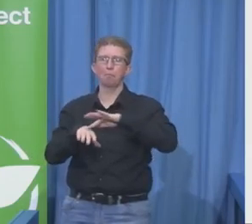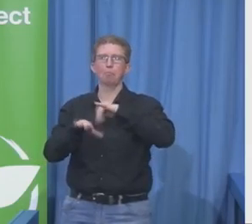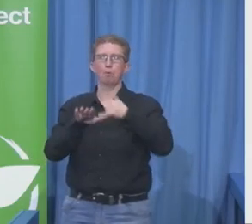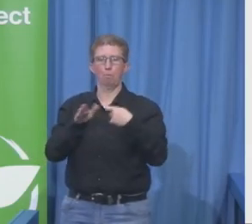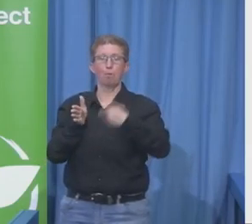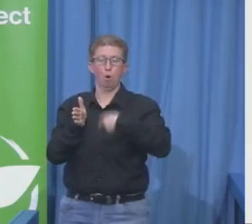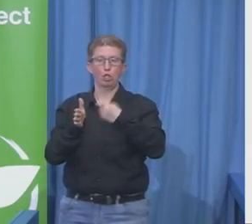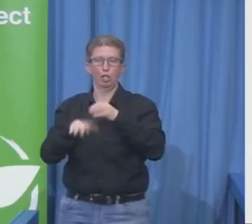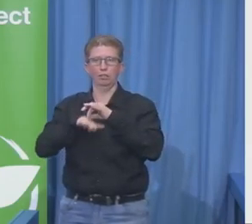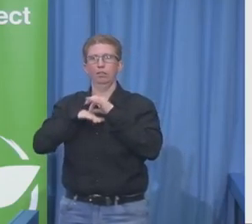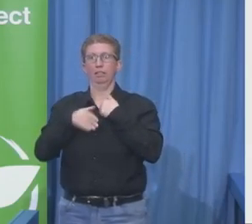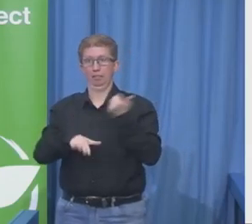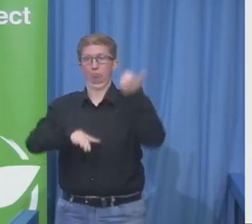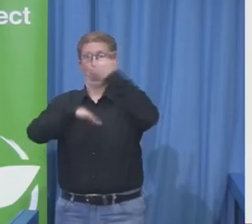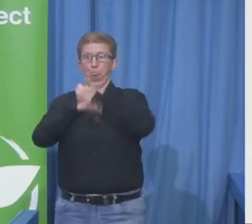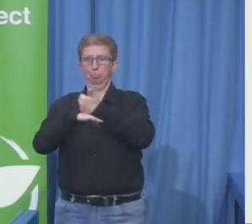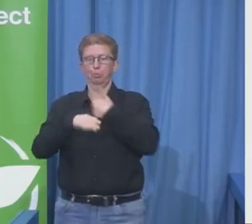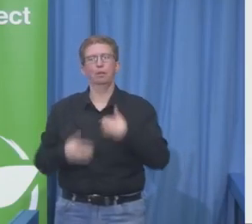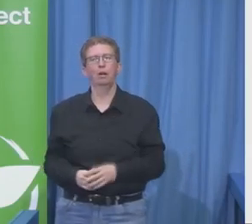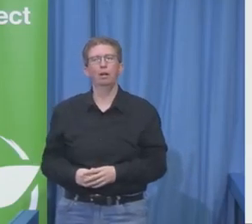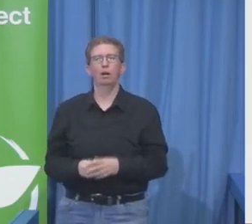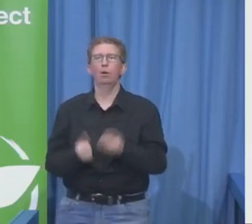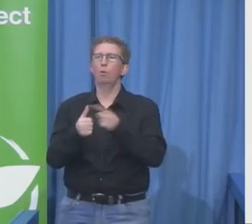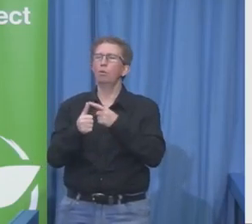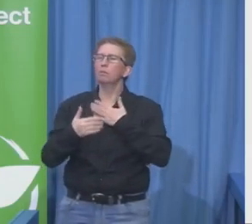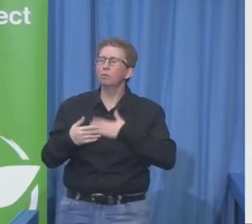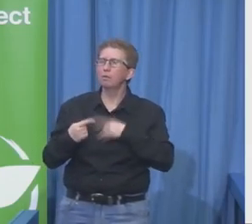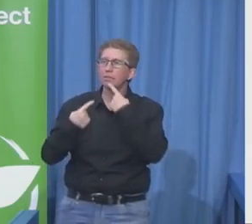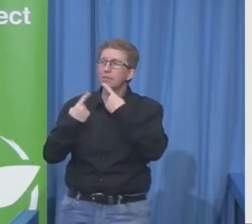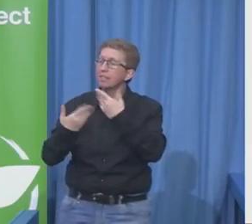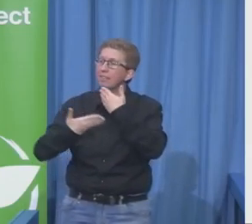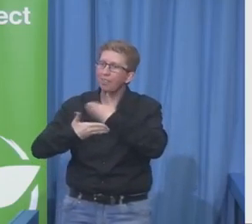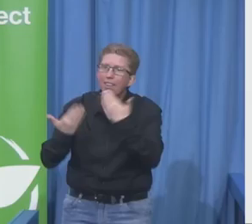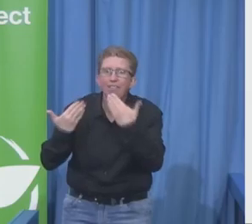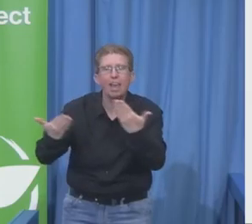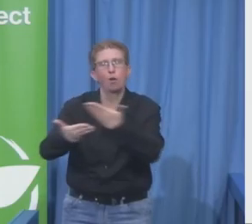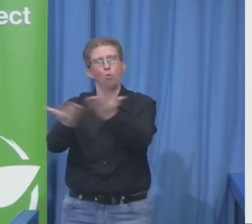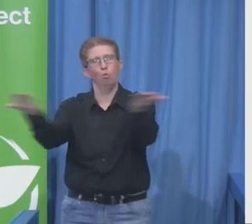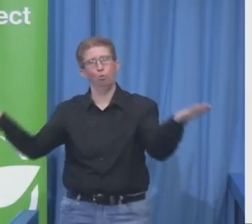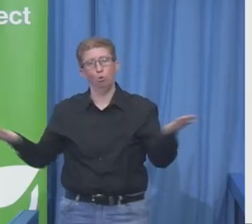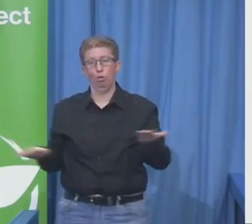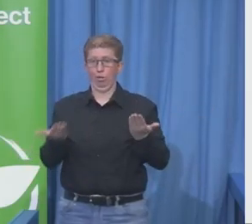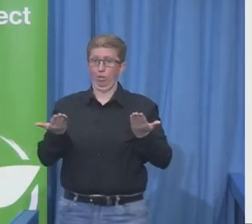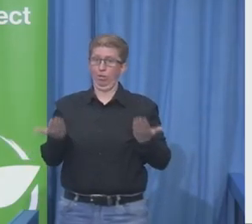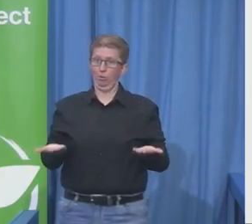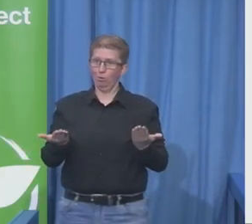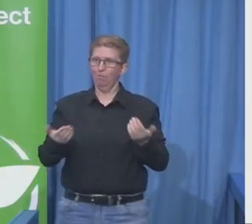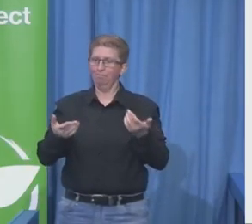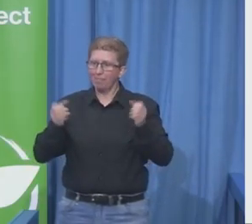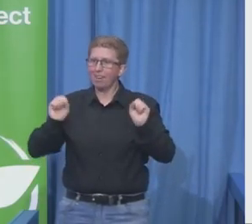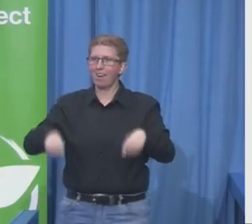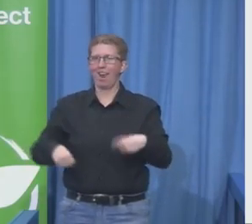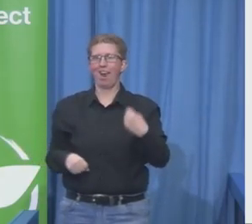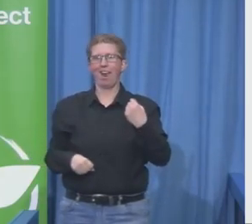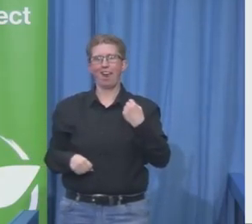of all, let me thank you for the organizers for the opportunity that we can share one of our best practices